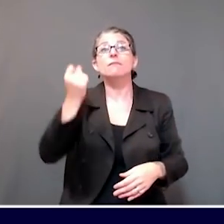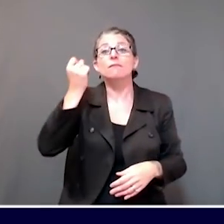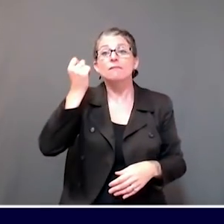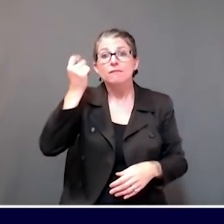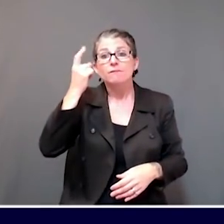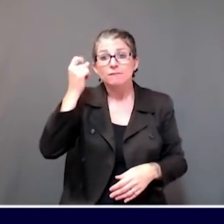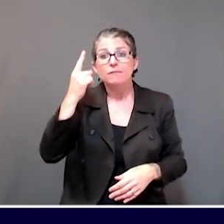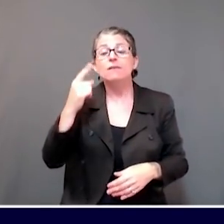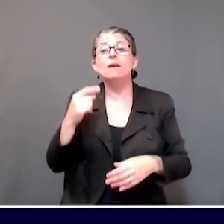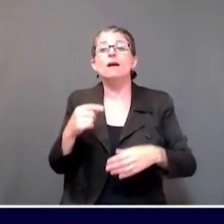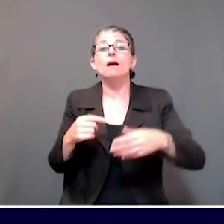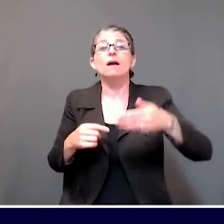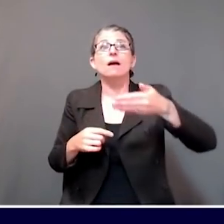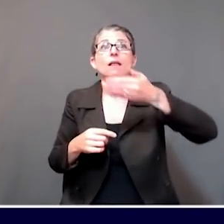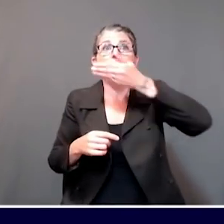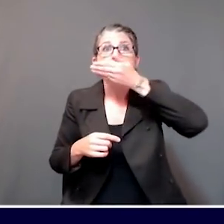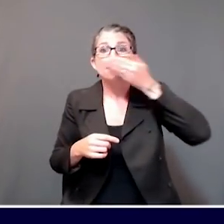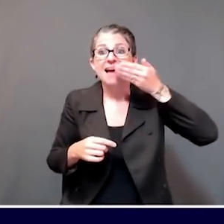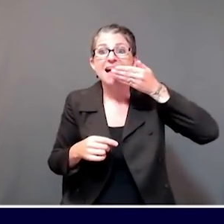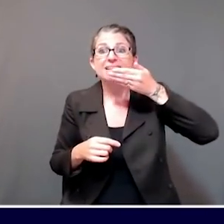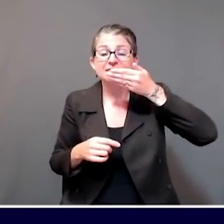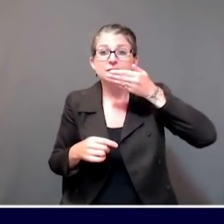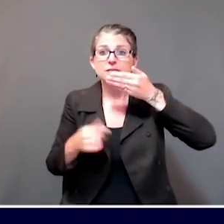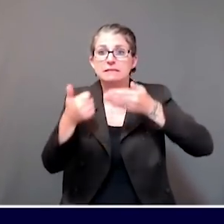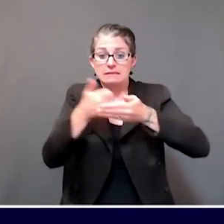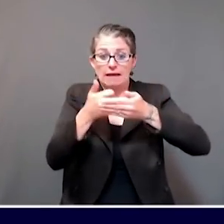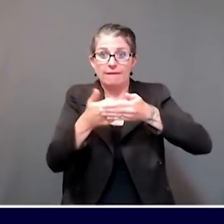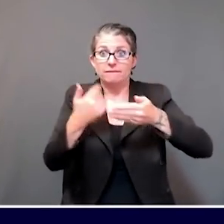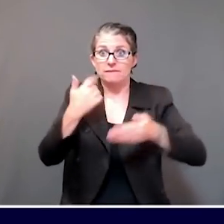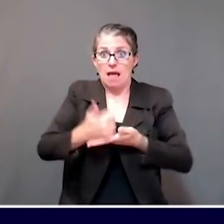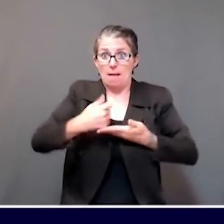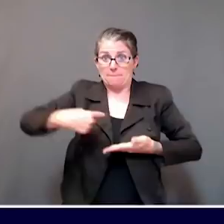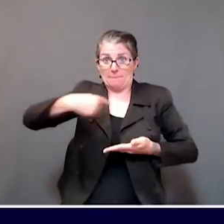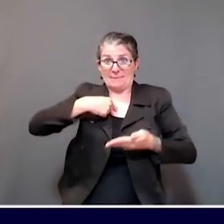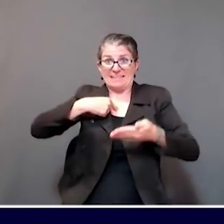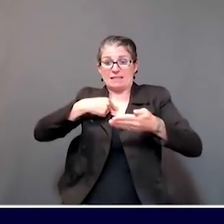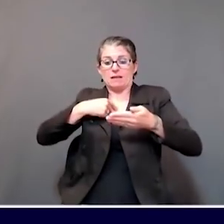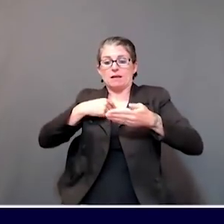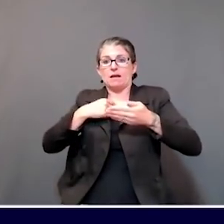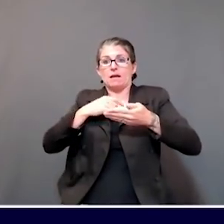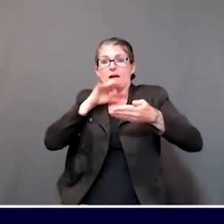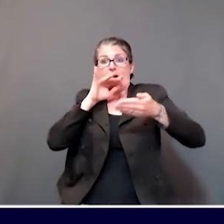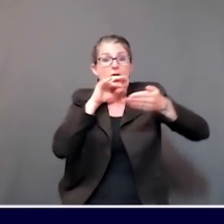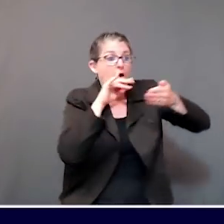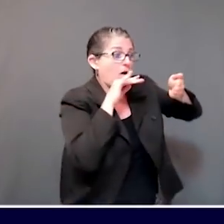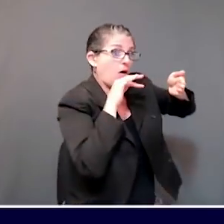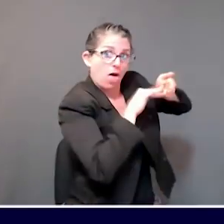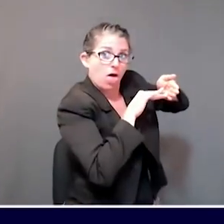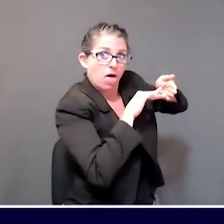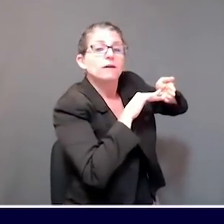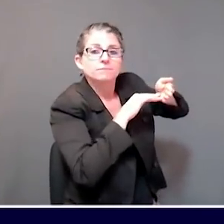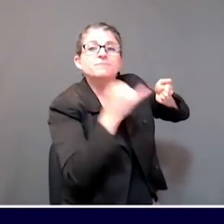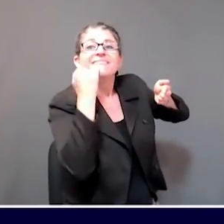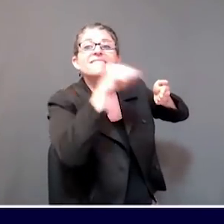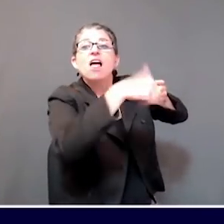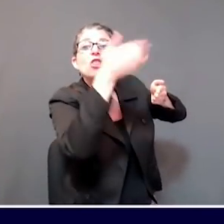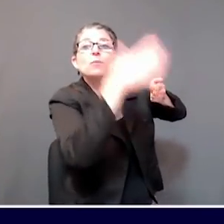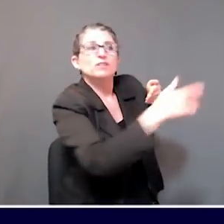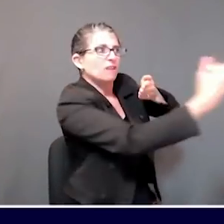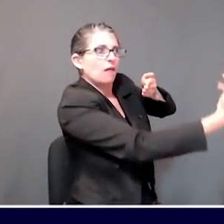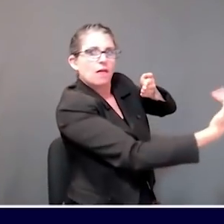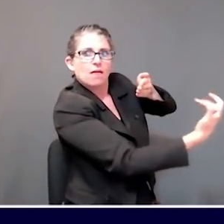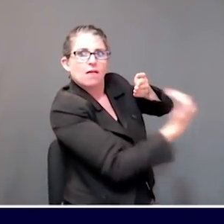yet in yet, but what we definitely know is that the mask prevents someone from projecting the bacteria out, the virus